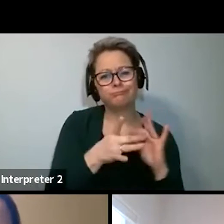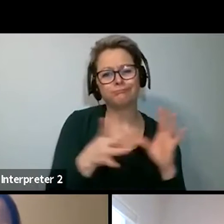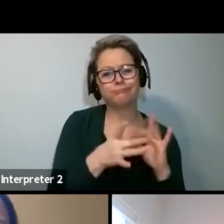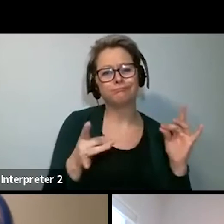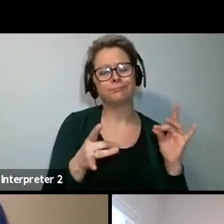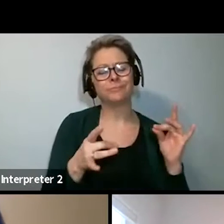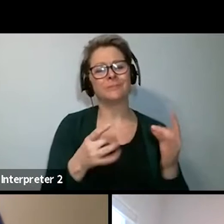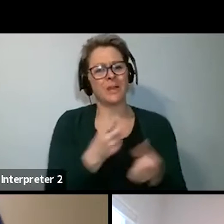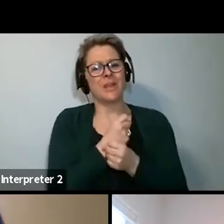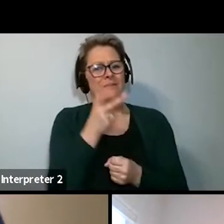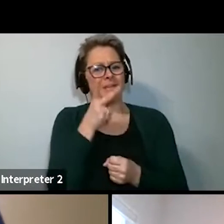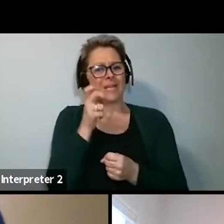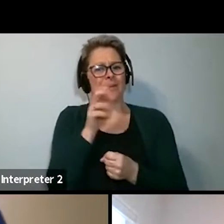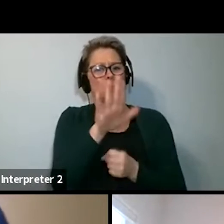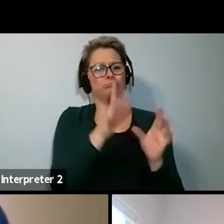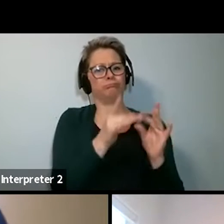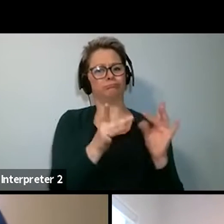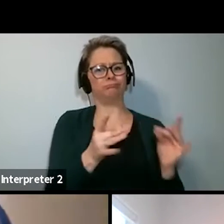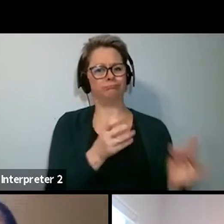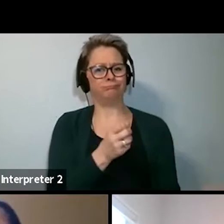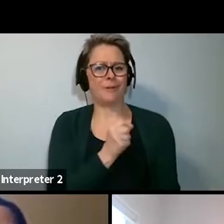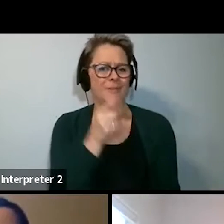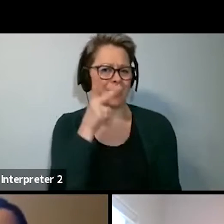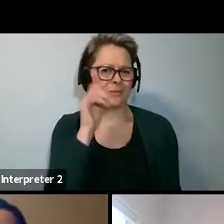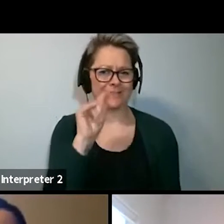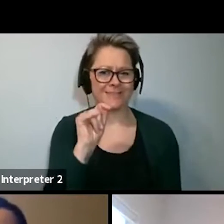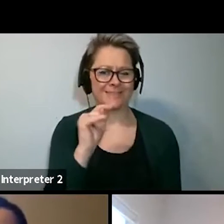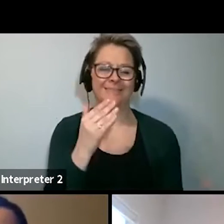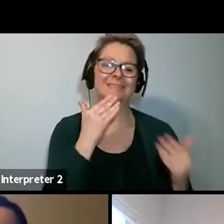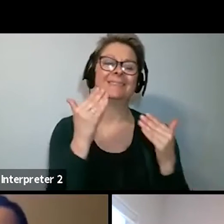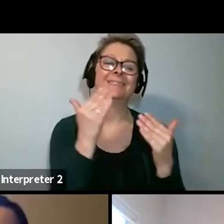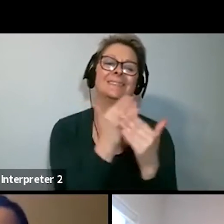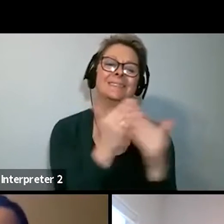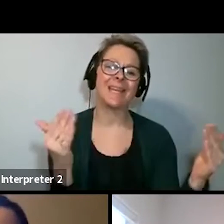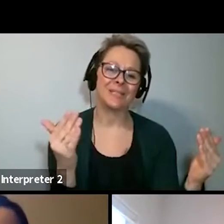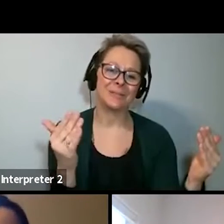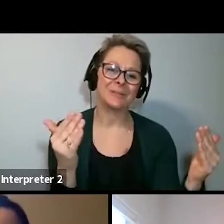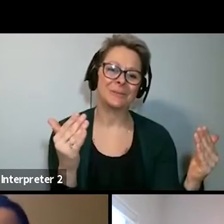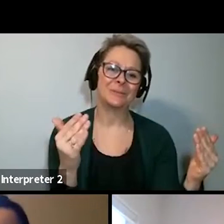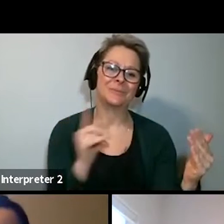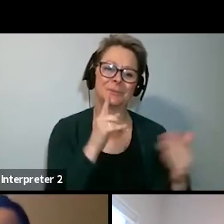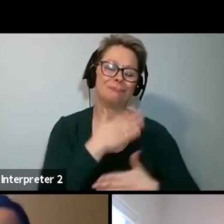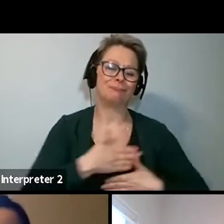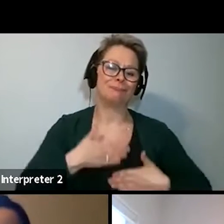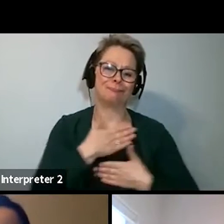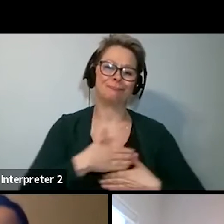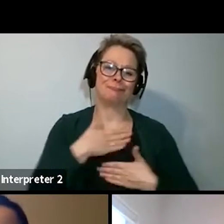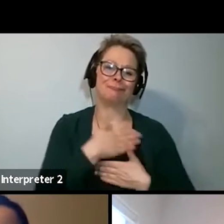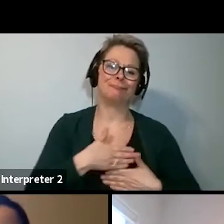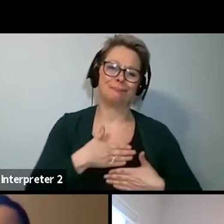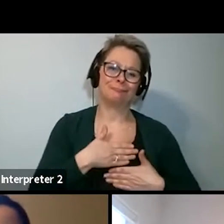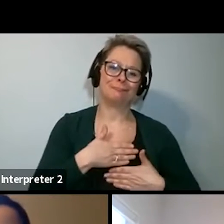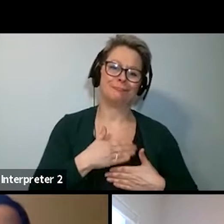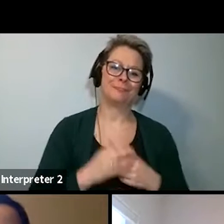we love to hear what you say. Thank you. We really greatly appreciate all that you've